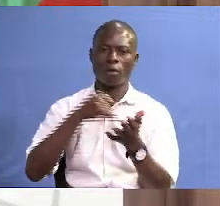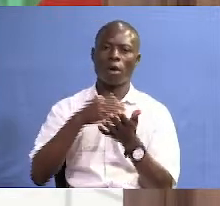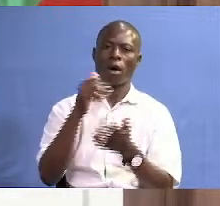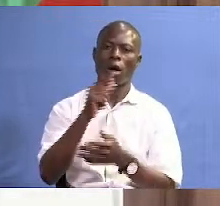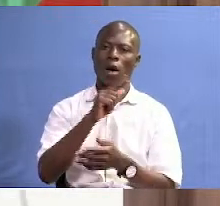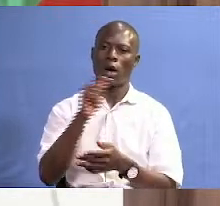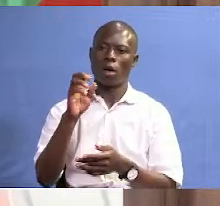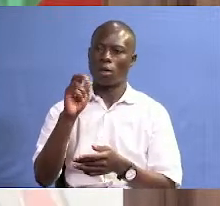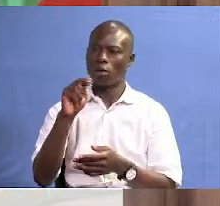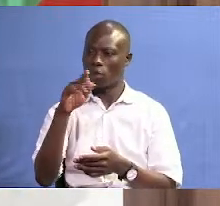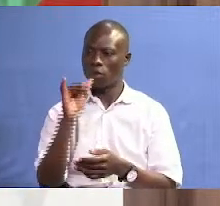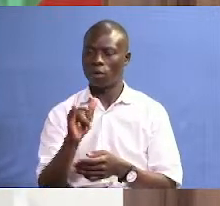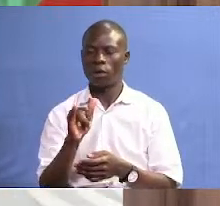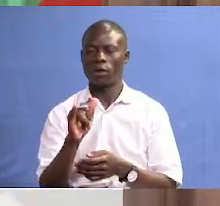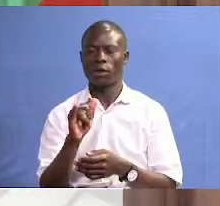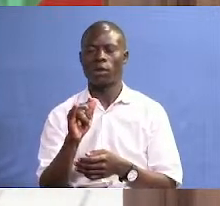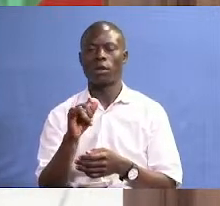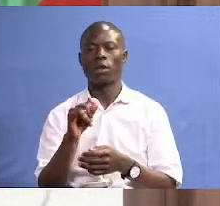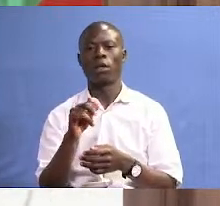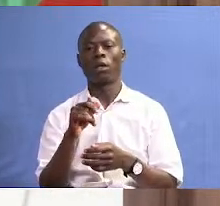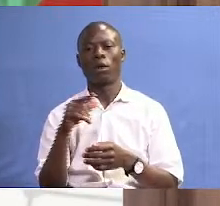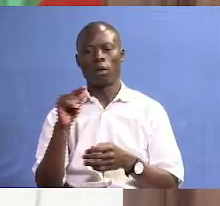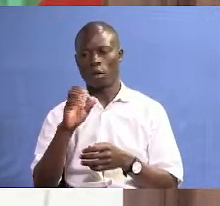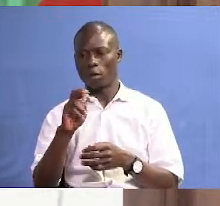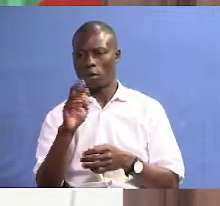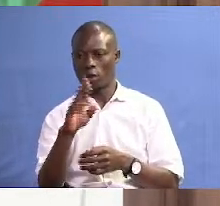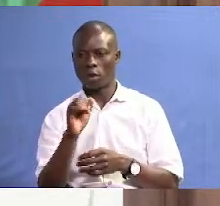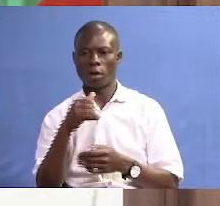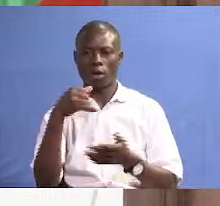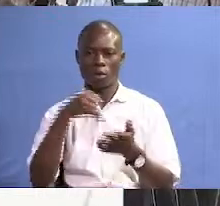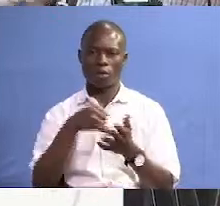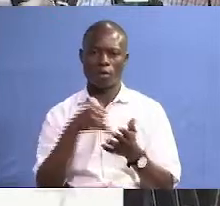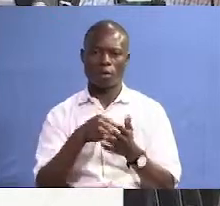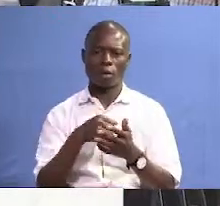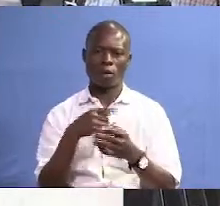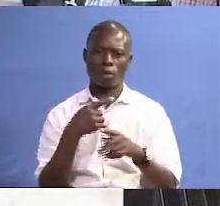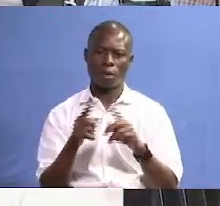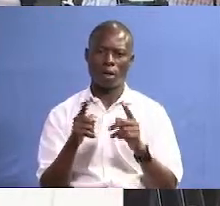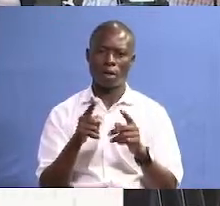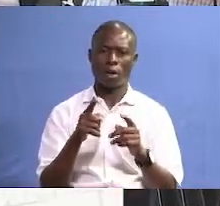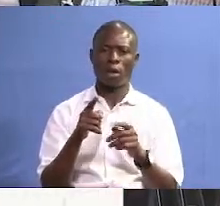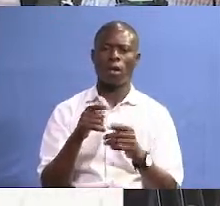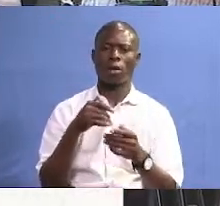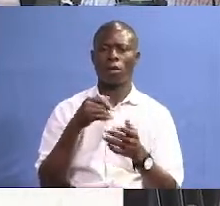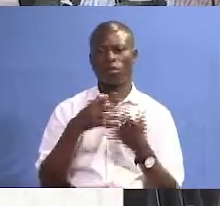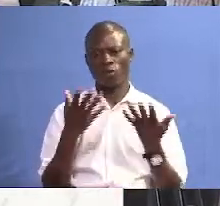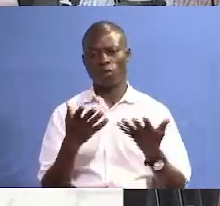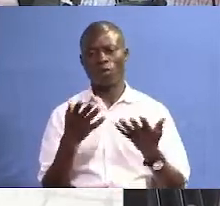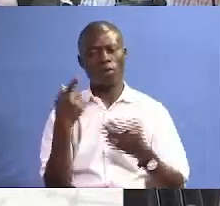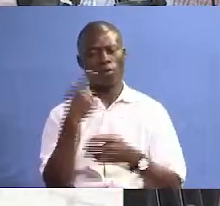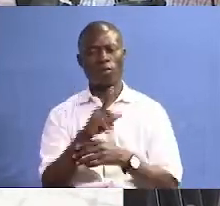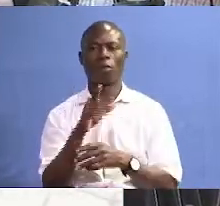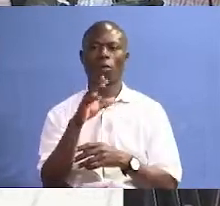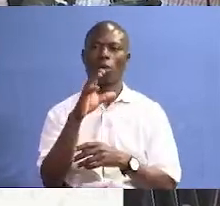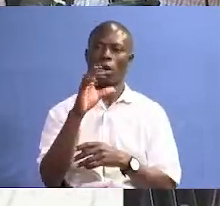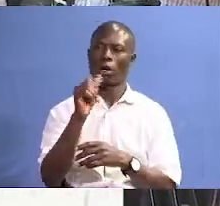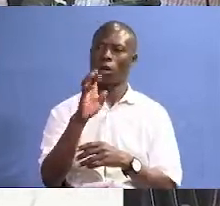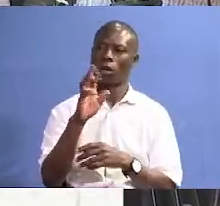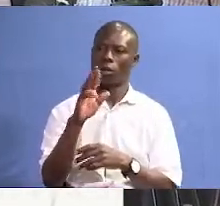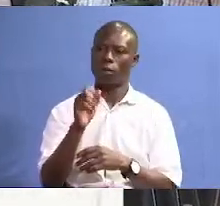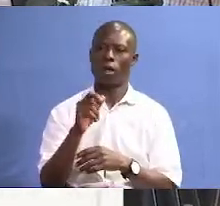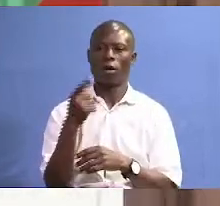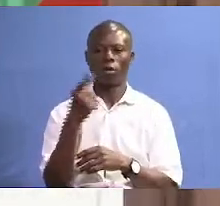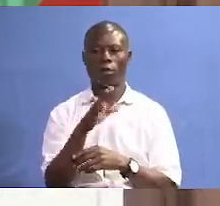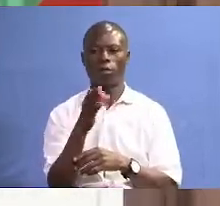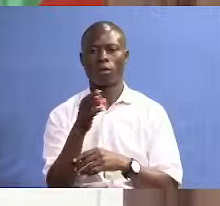Kenya, of the Cabinet of Kenya, except the Prime Cabinet Secretary and Cabinet Secretary for Foreign Affairs and